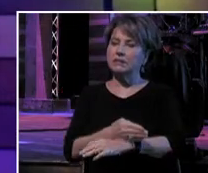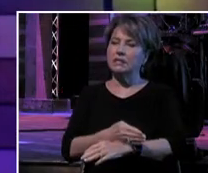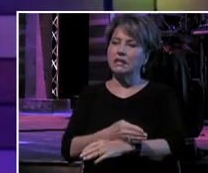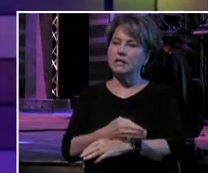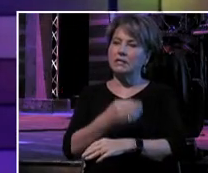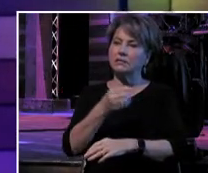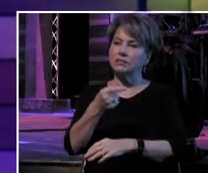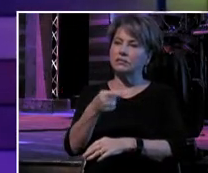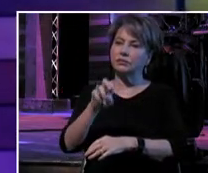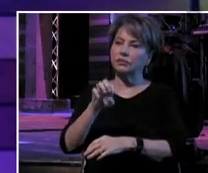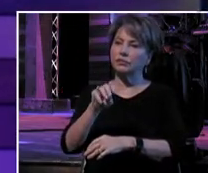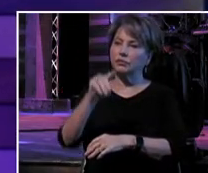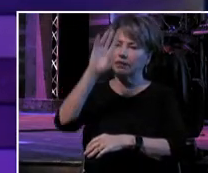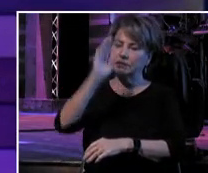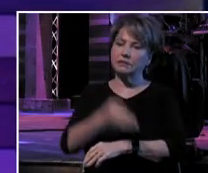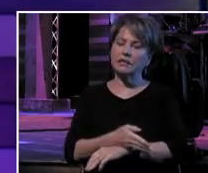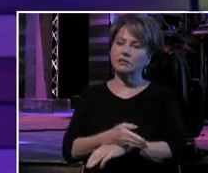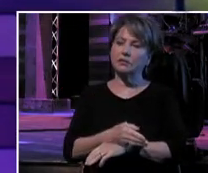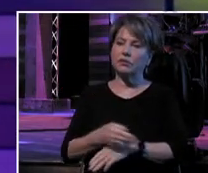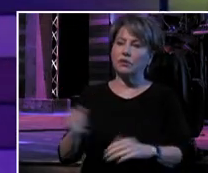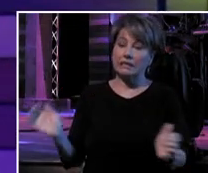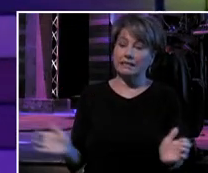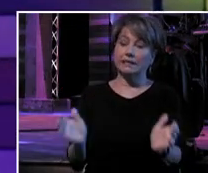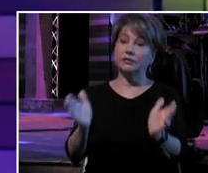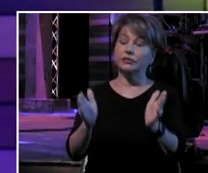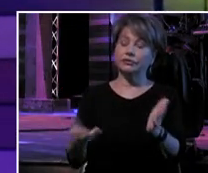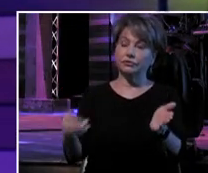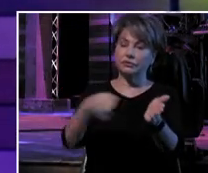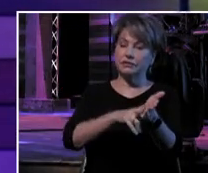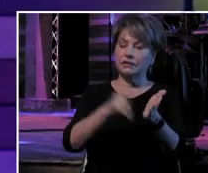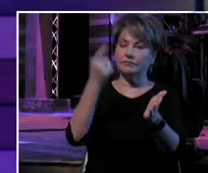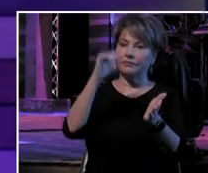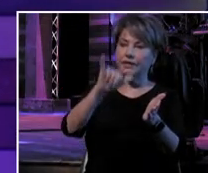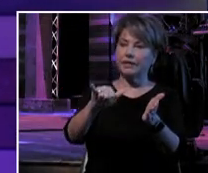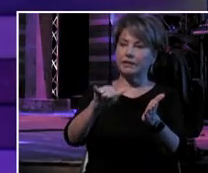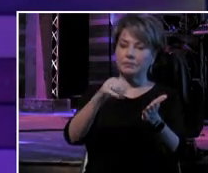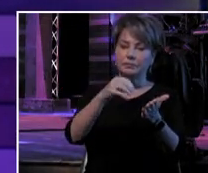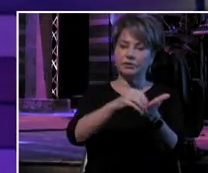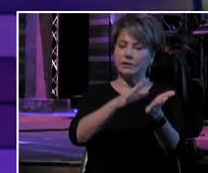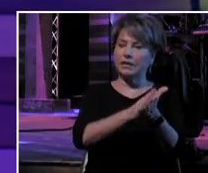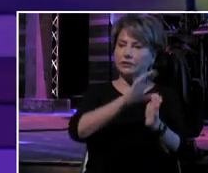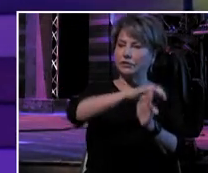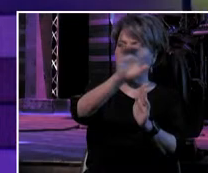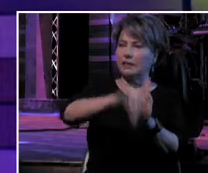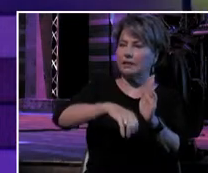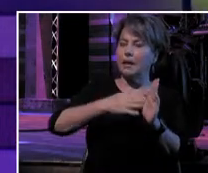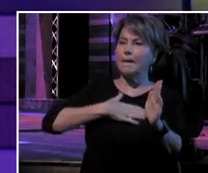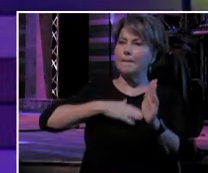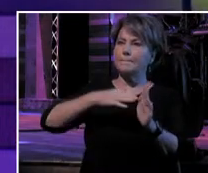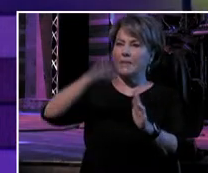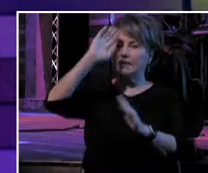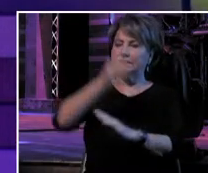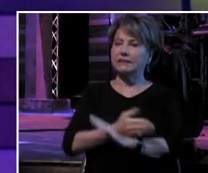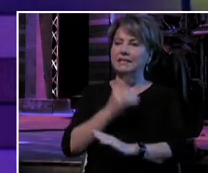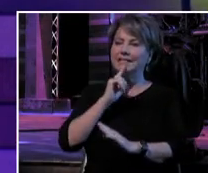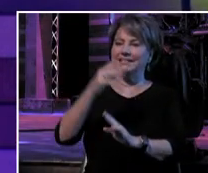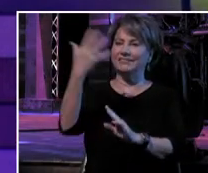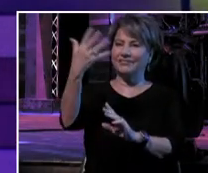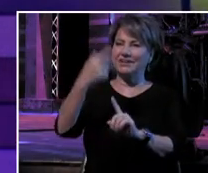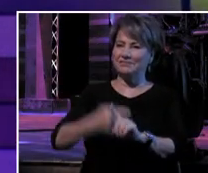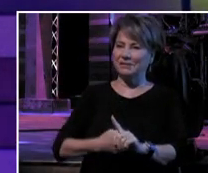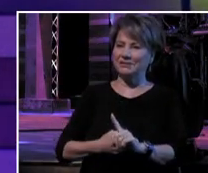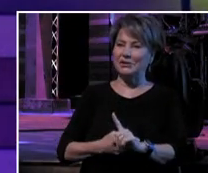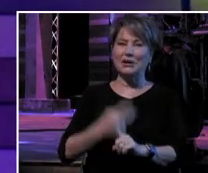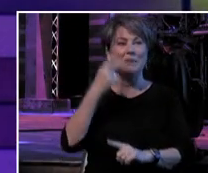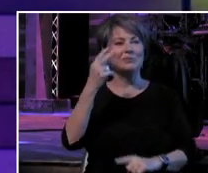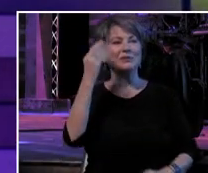family as well. So I would highly encourage you to consider signing up for this, to mark your calendars. My son is 5 months old, and I'm looking forward